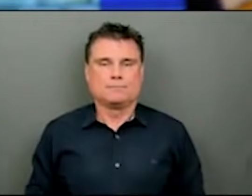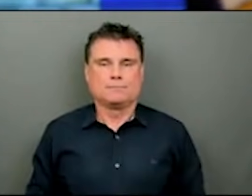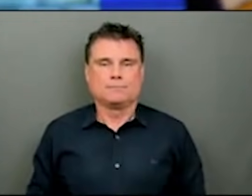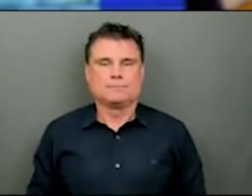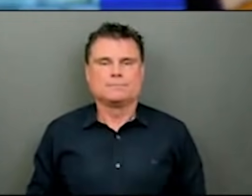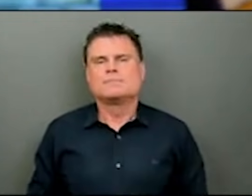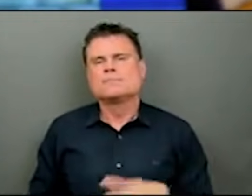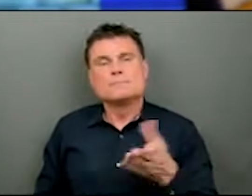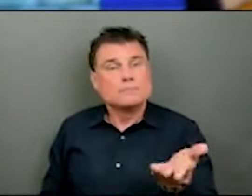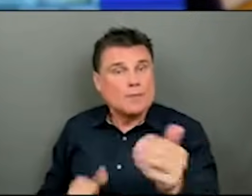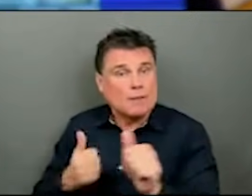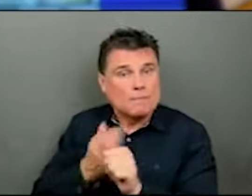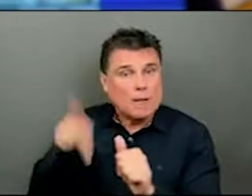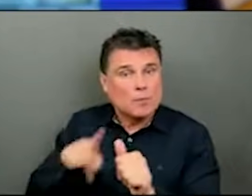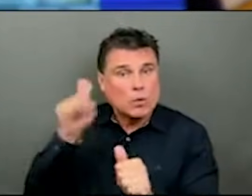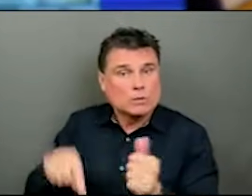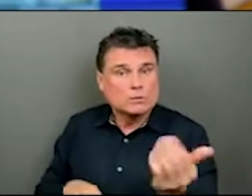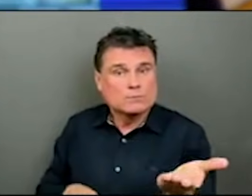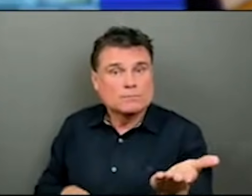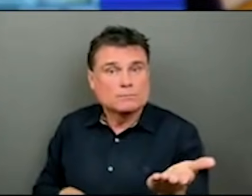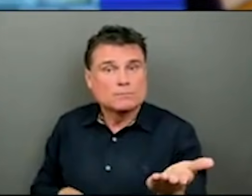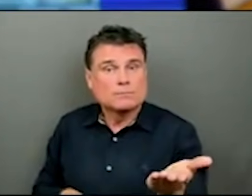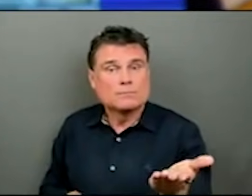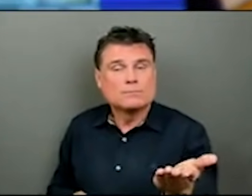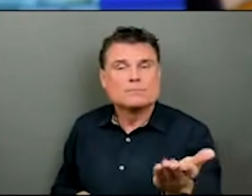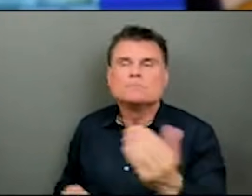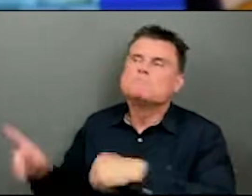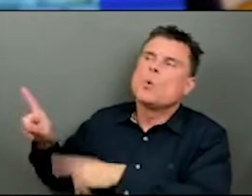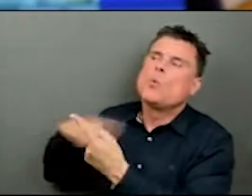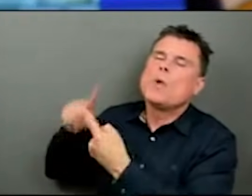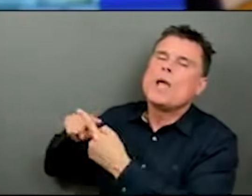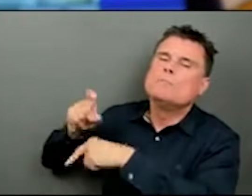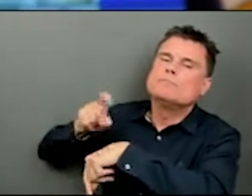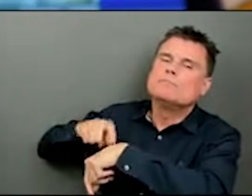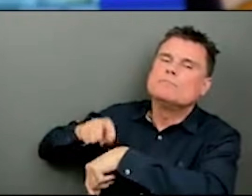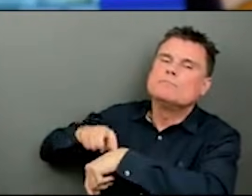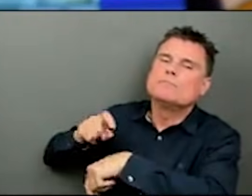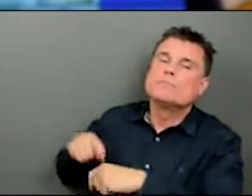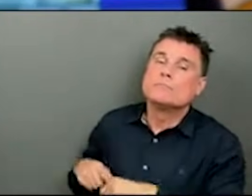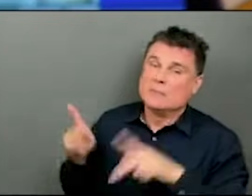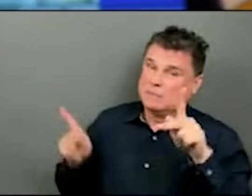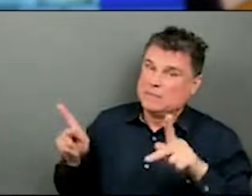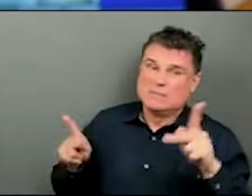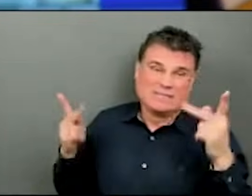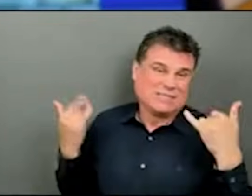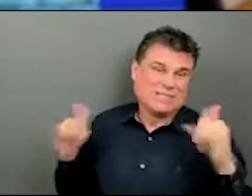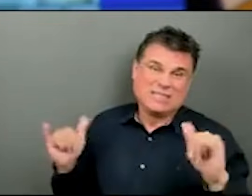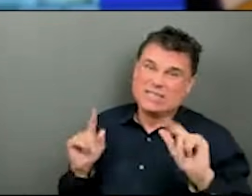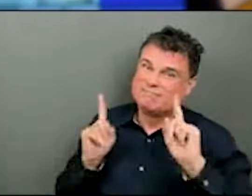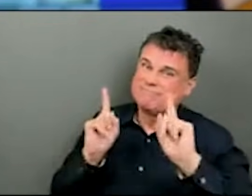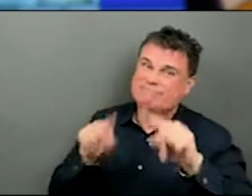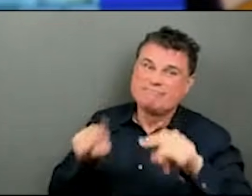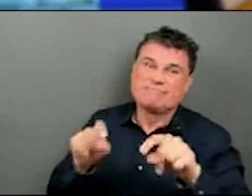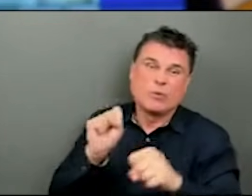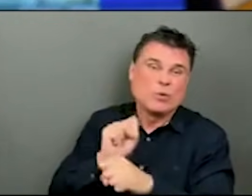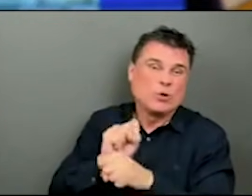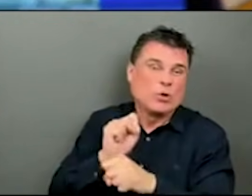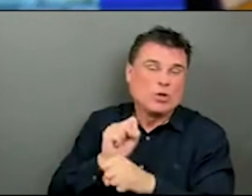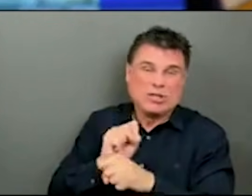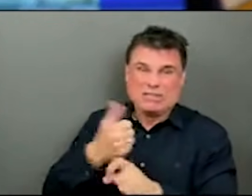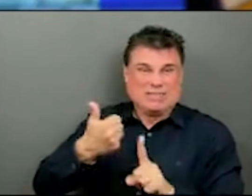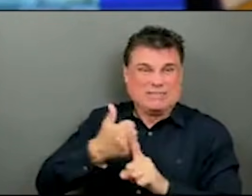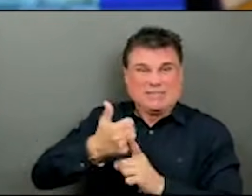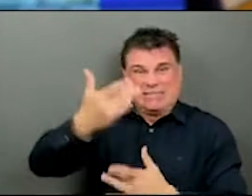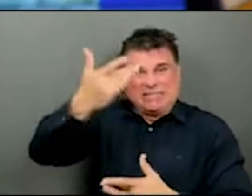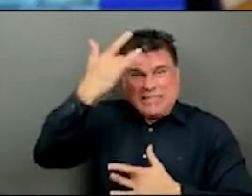sense of a timeline then? Because I've spoken to public health officials who say there are people going to work today with COVID or symptoms of